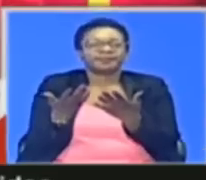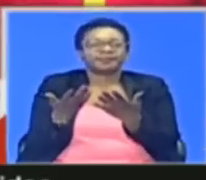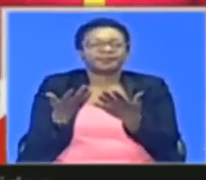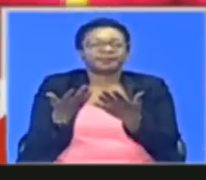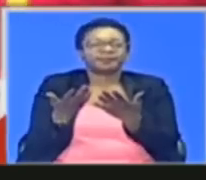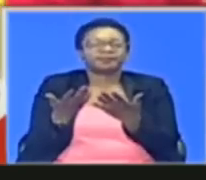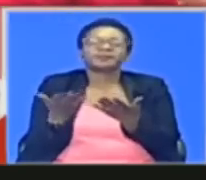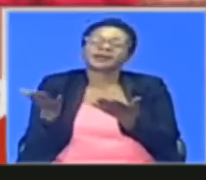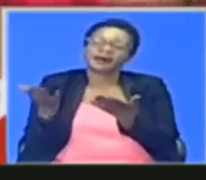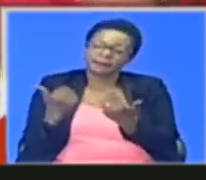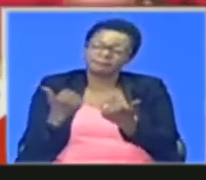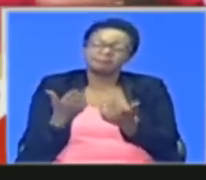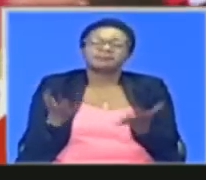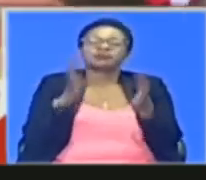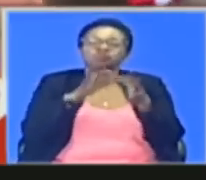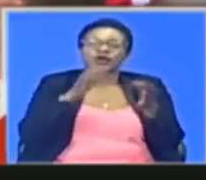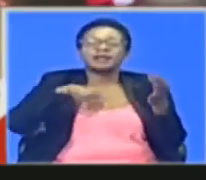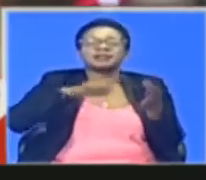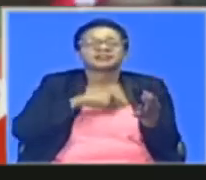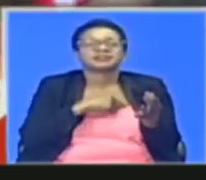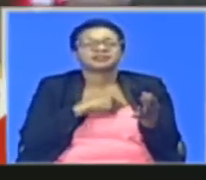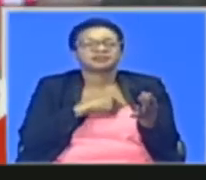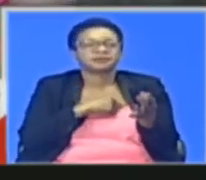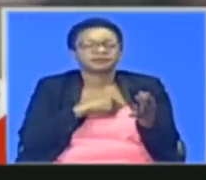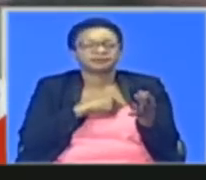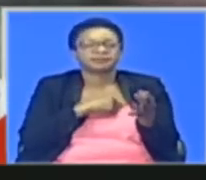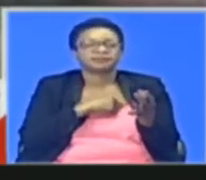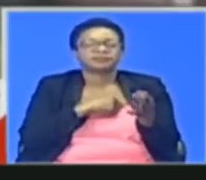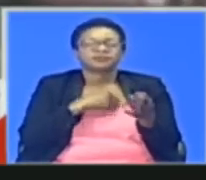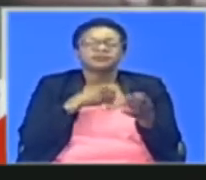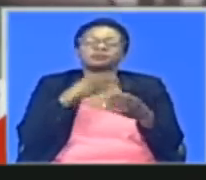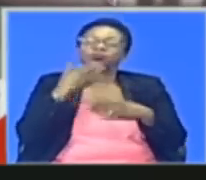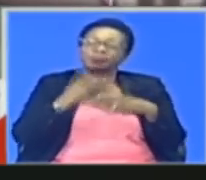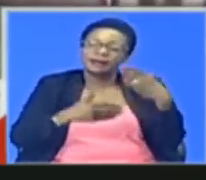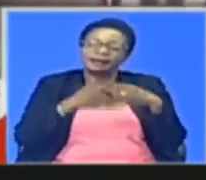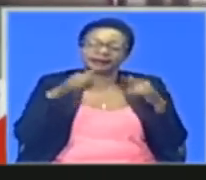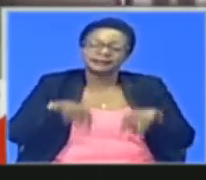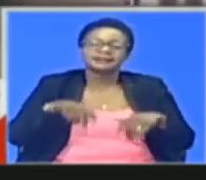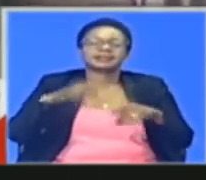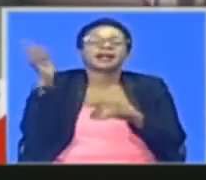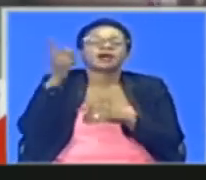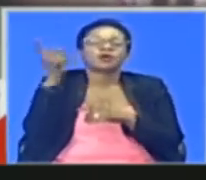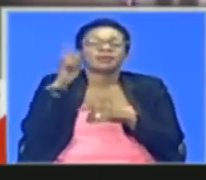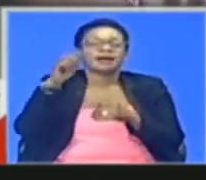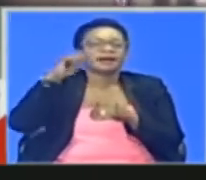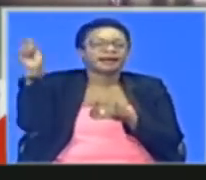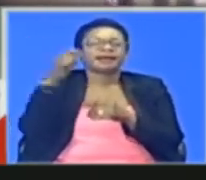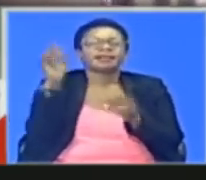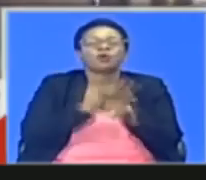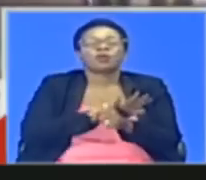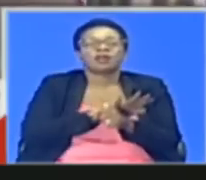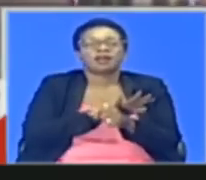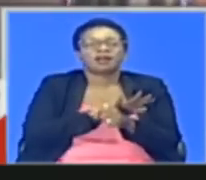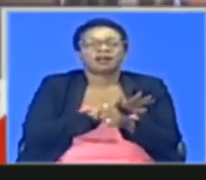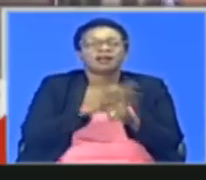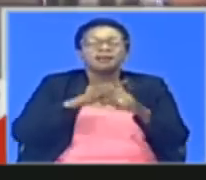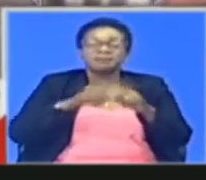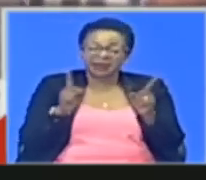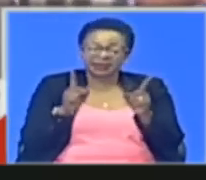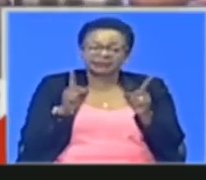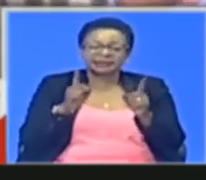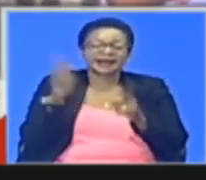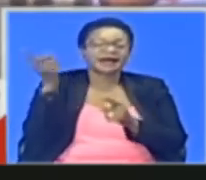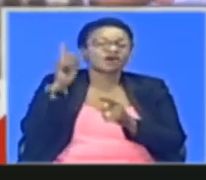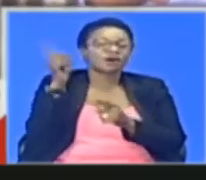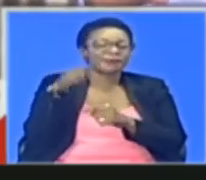Uje ungane na sisi, tujenge Nairobi hii na tujenge Kenya pamoja. Lakini mji wa